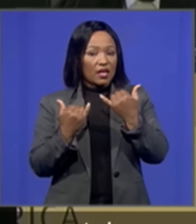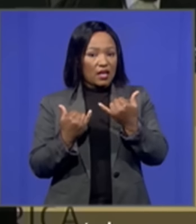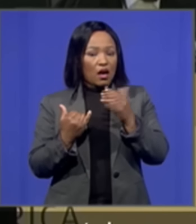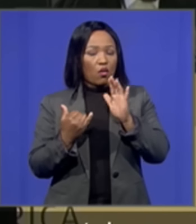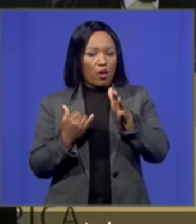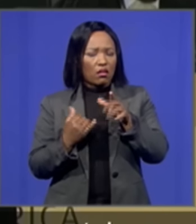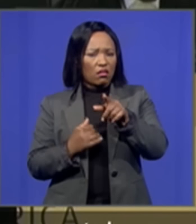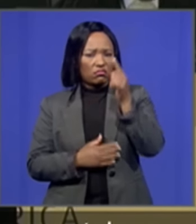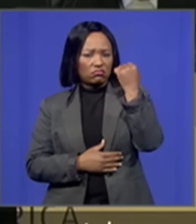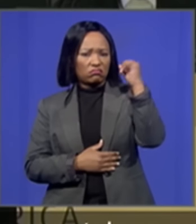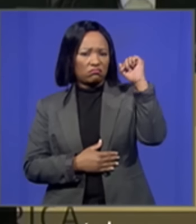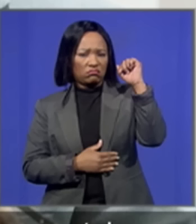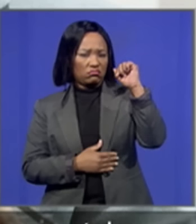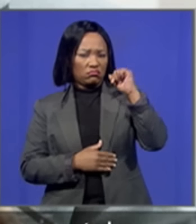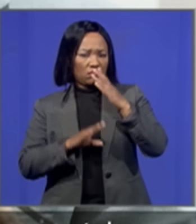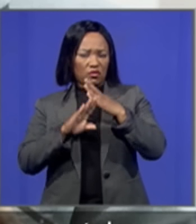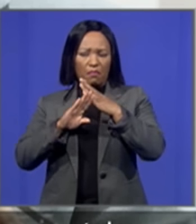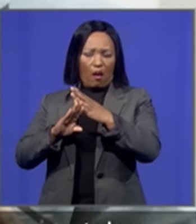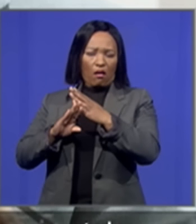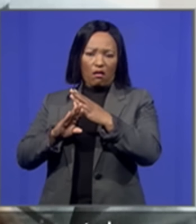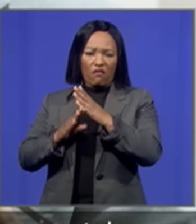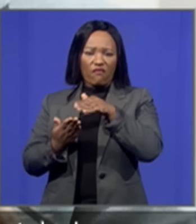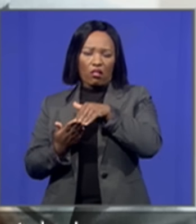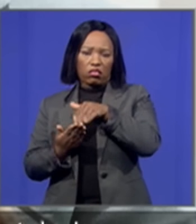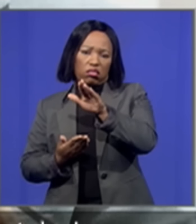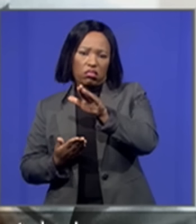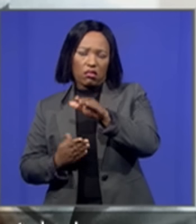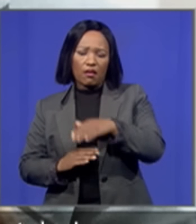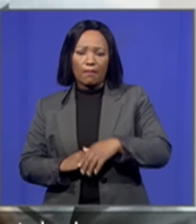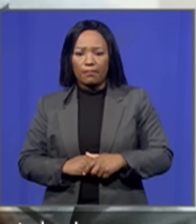kgatlhanong le lenane la go montsha mo setilong. I wanted to just